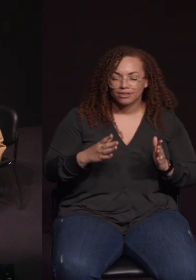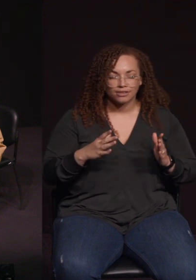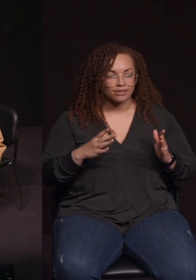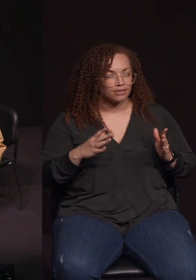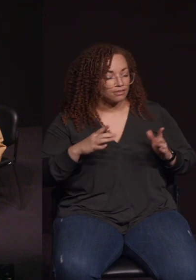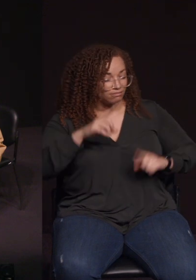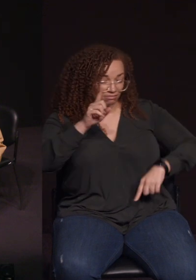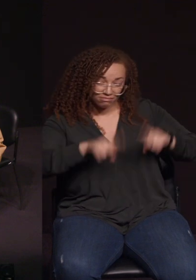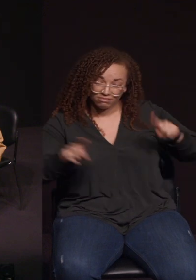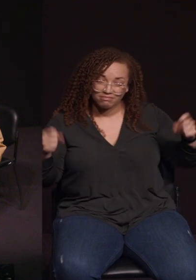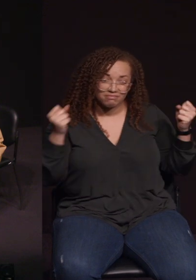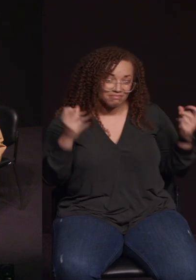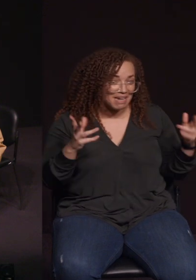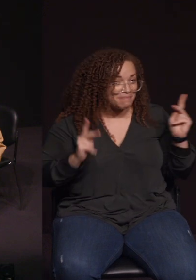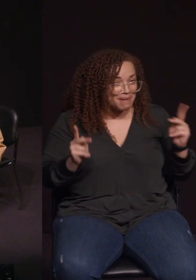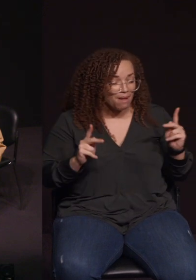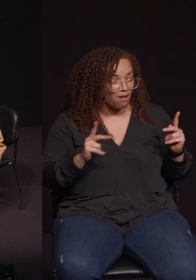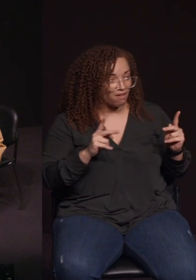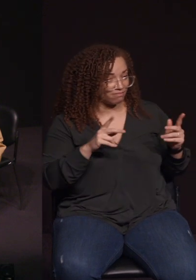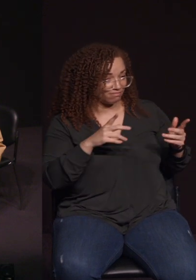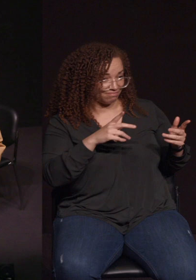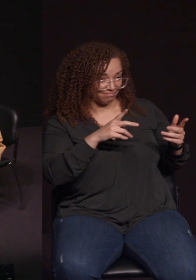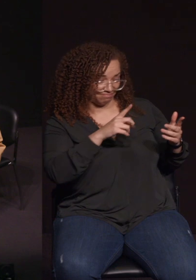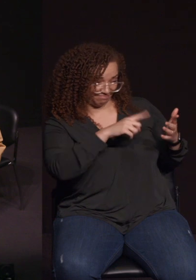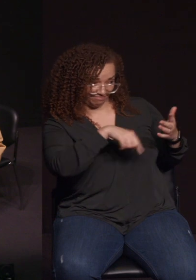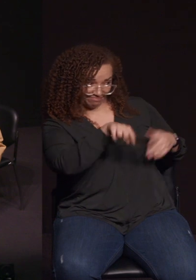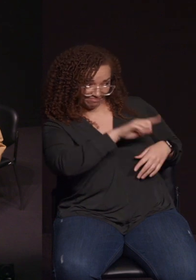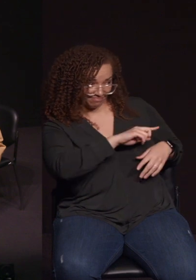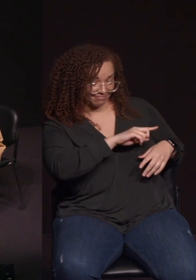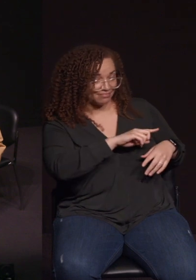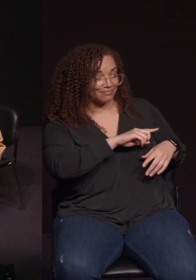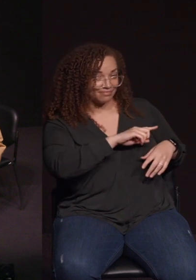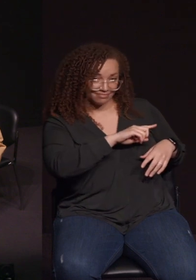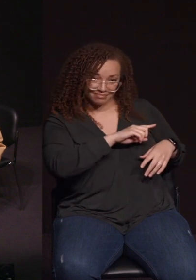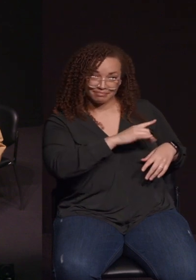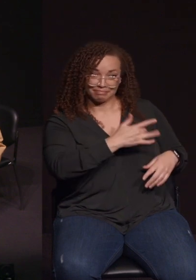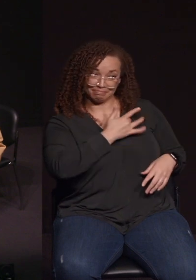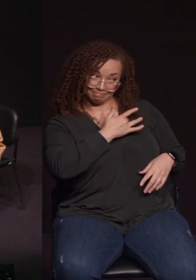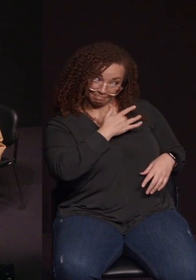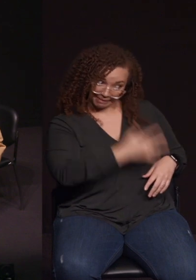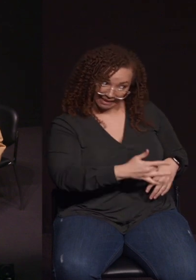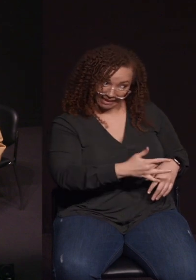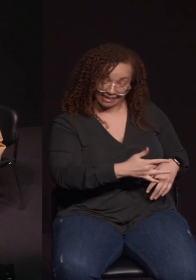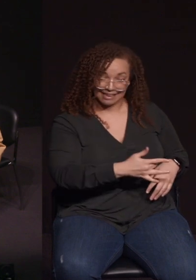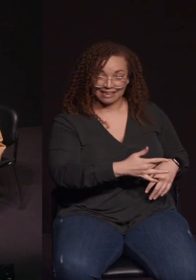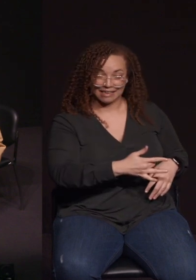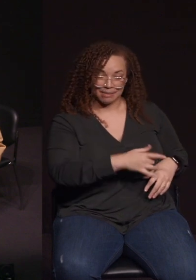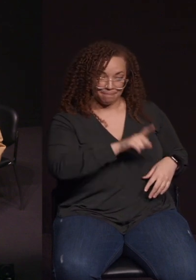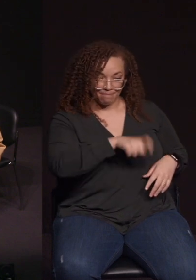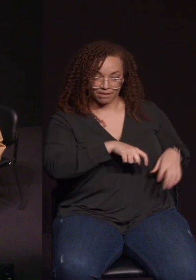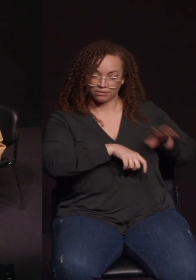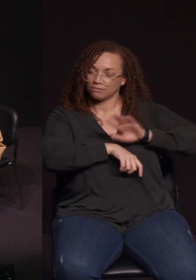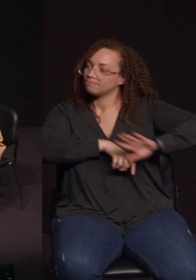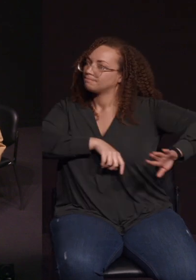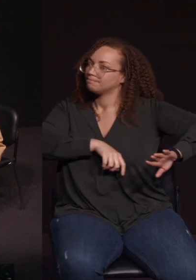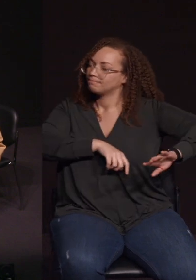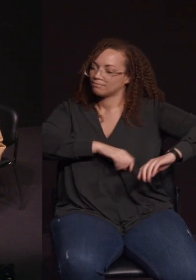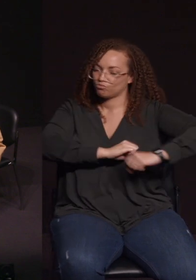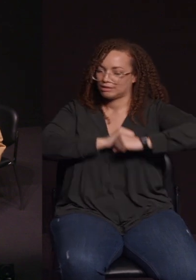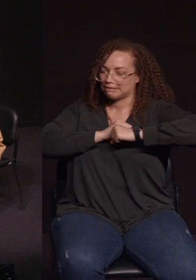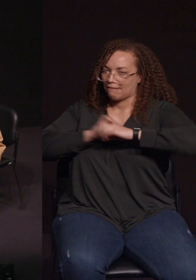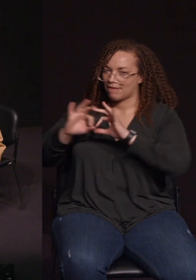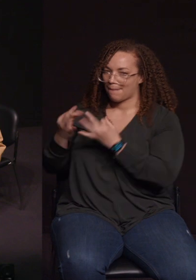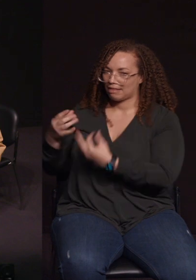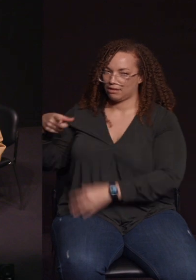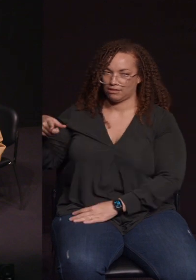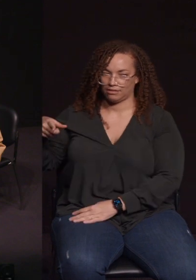They some of the main ones that we have to protect these grieving families from. Somebody like us and Uncle Bobby